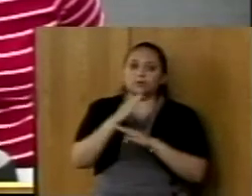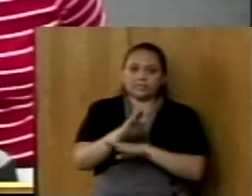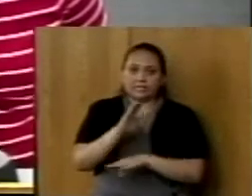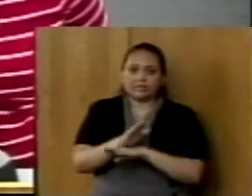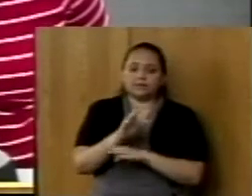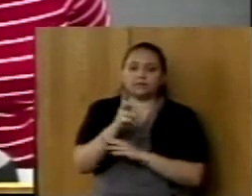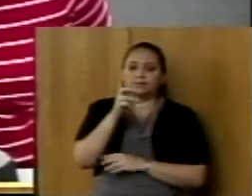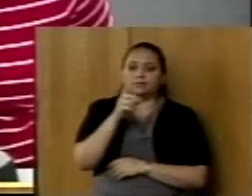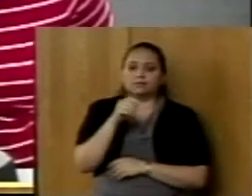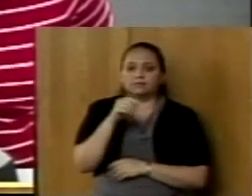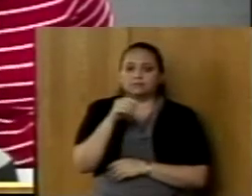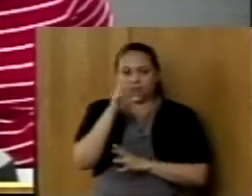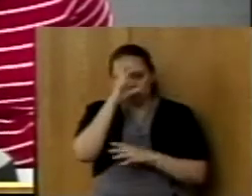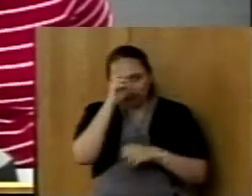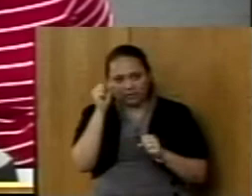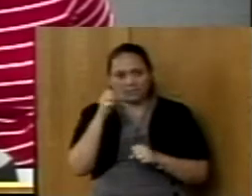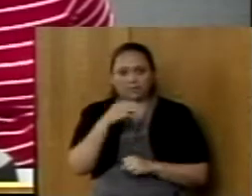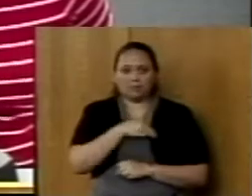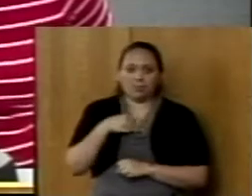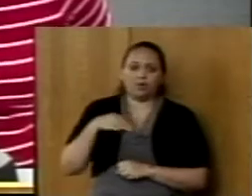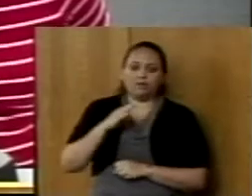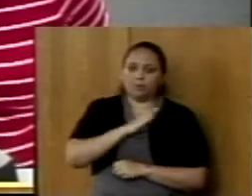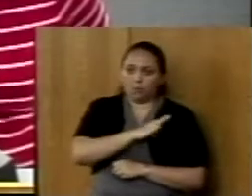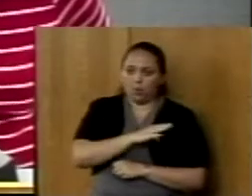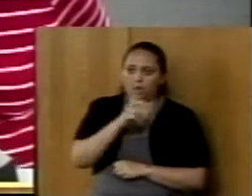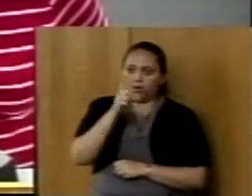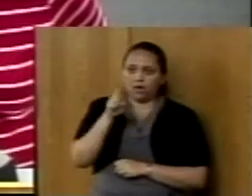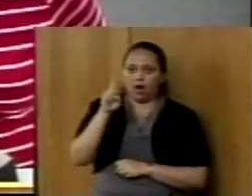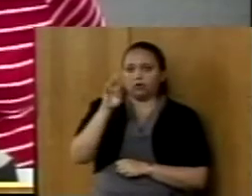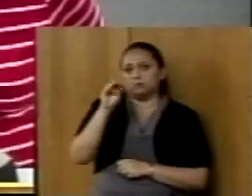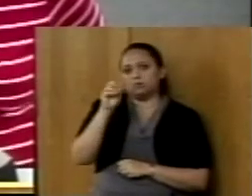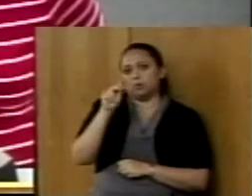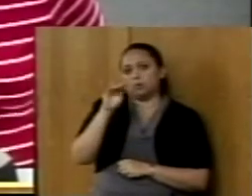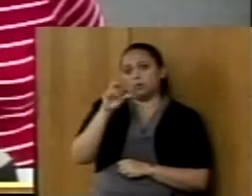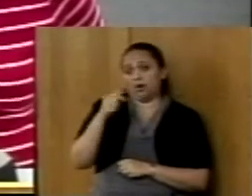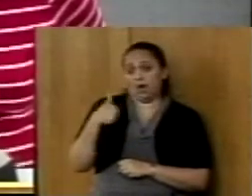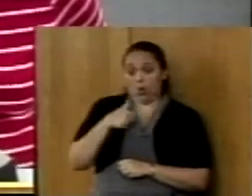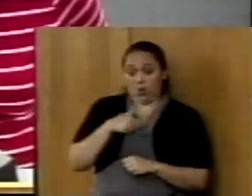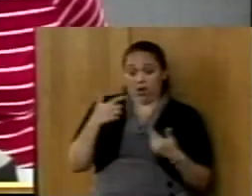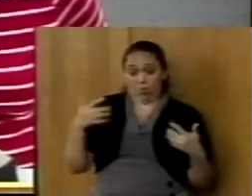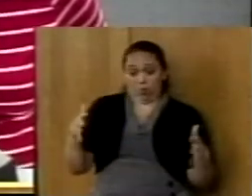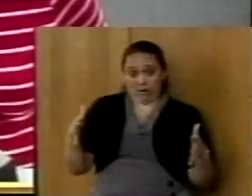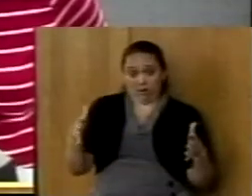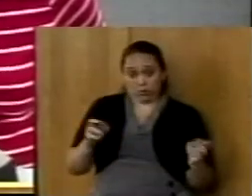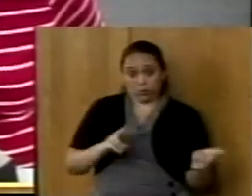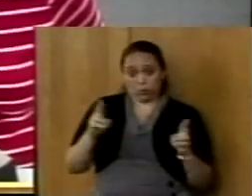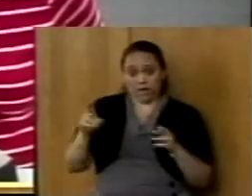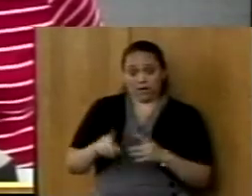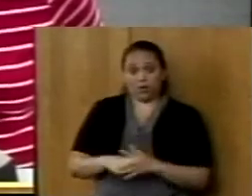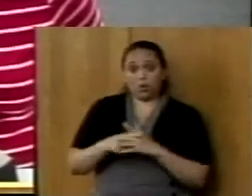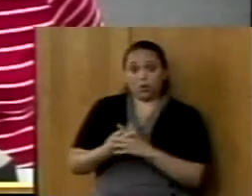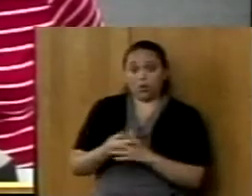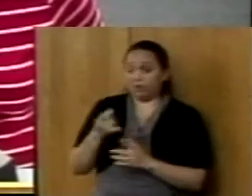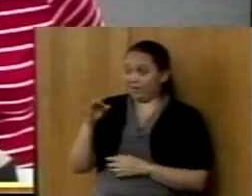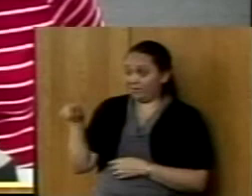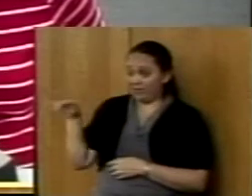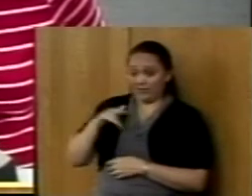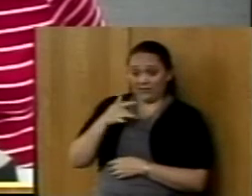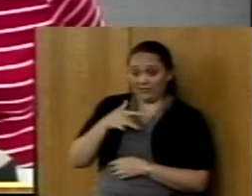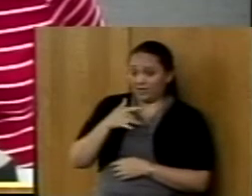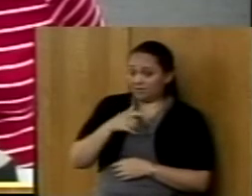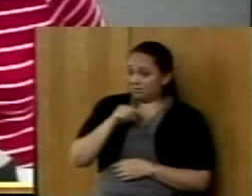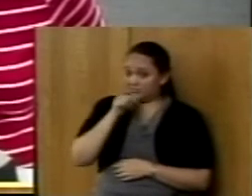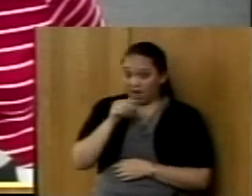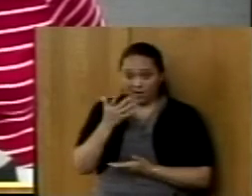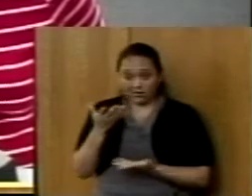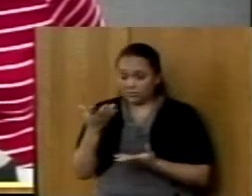of the board. We're pretty much ready to go. If you all are not feeling like you want to head in the direction of receiving the funds, by